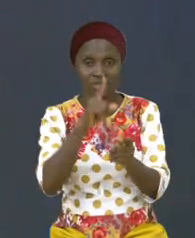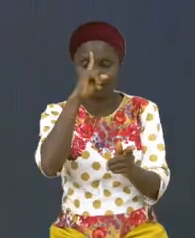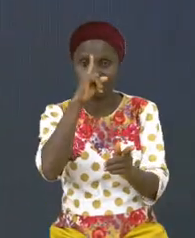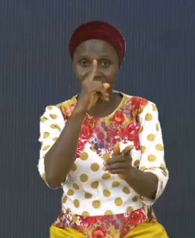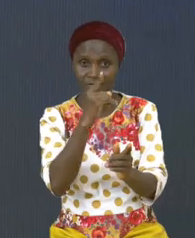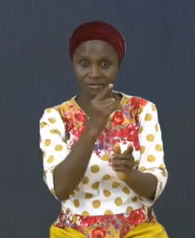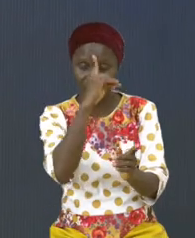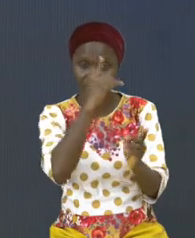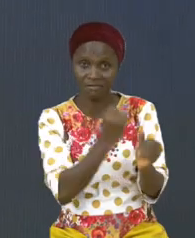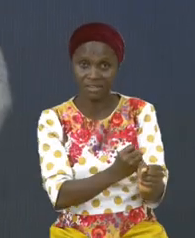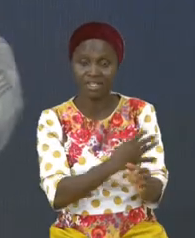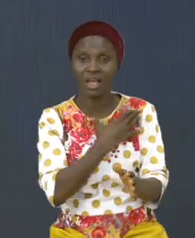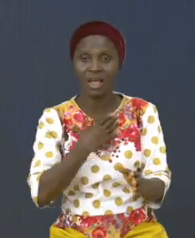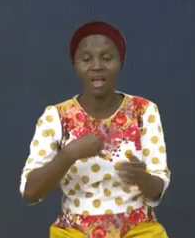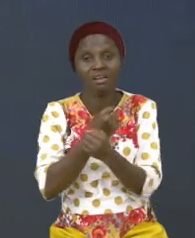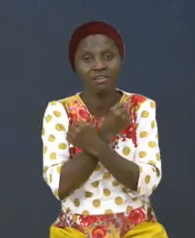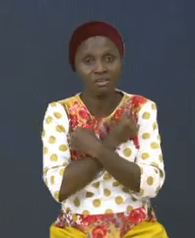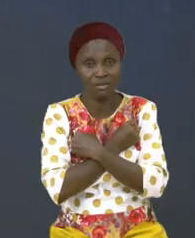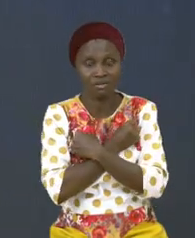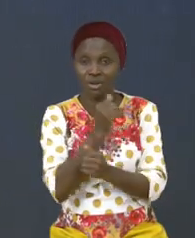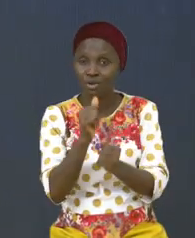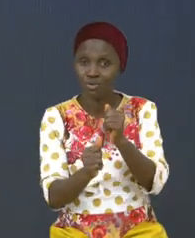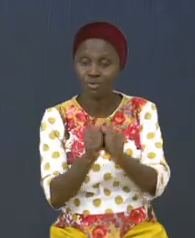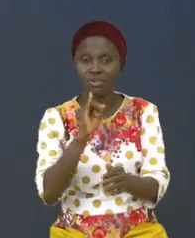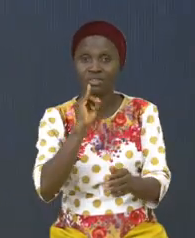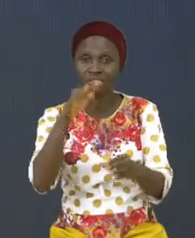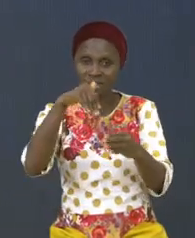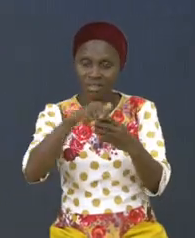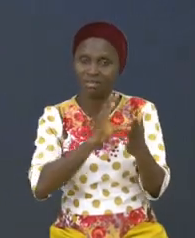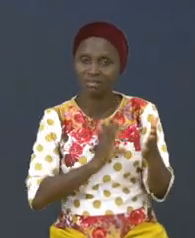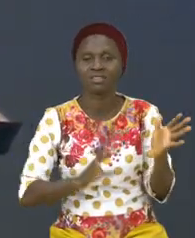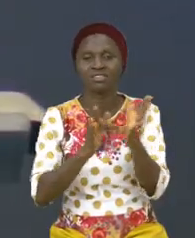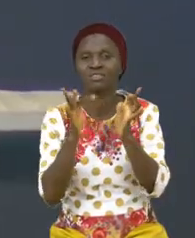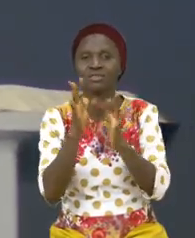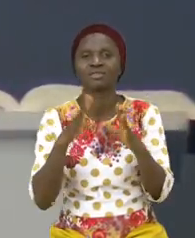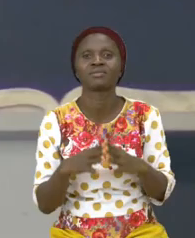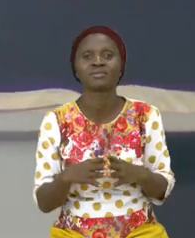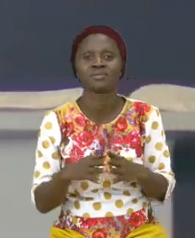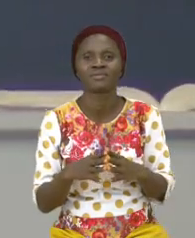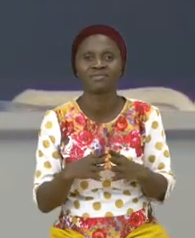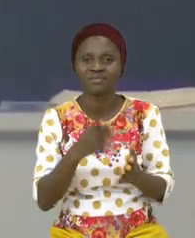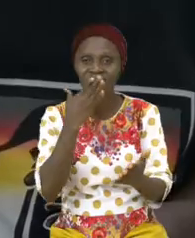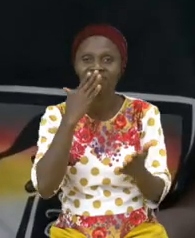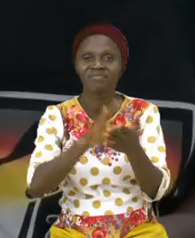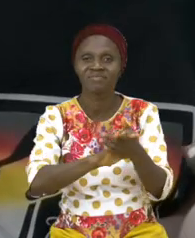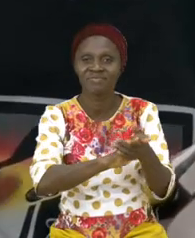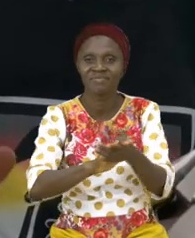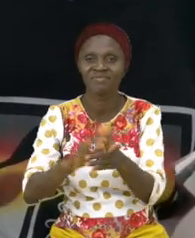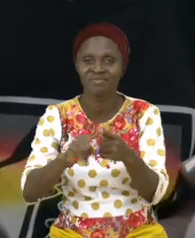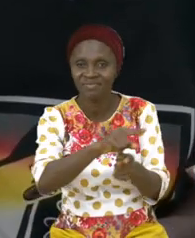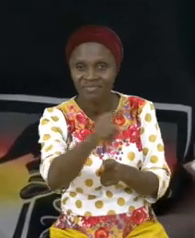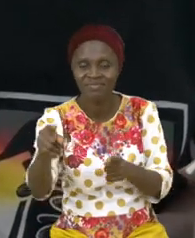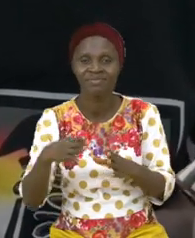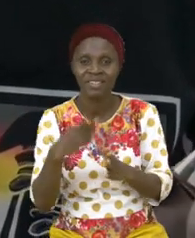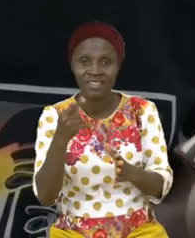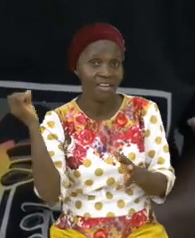and love, which is in Christ Jesus. Congratulations. The grace